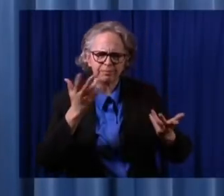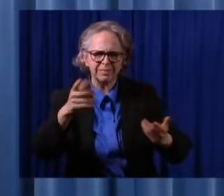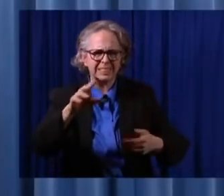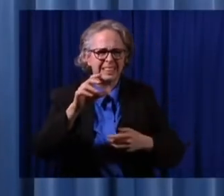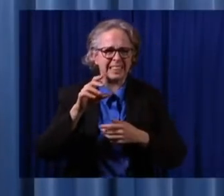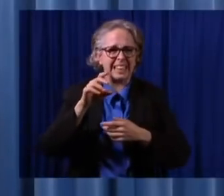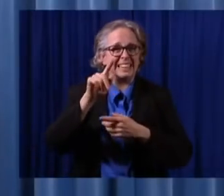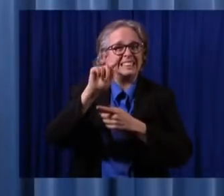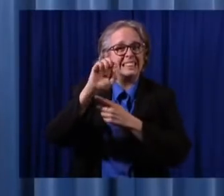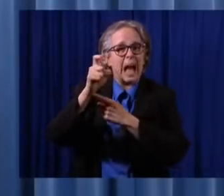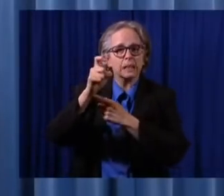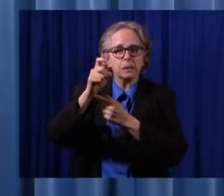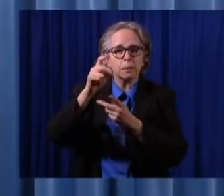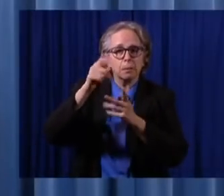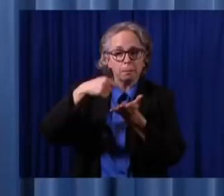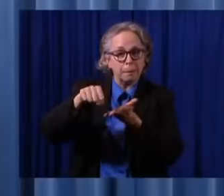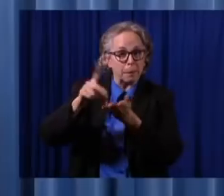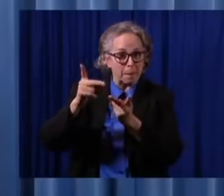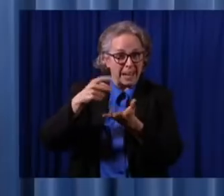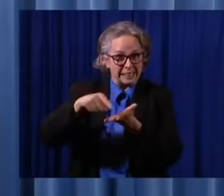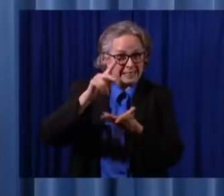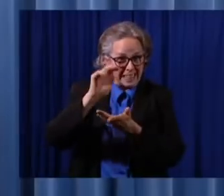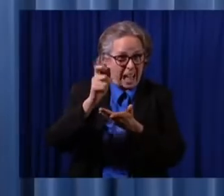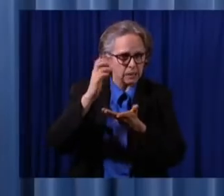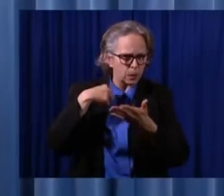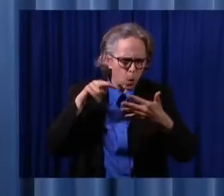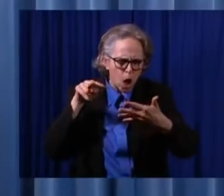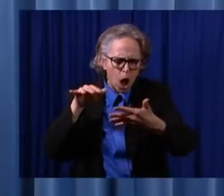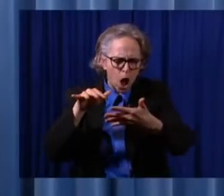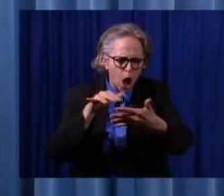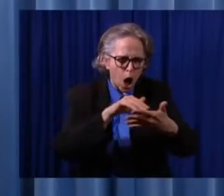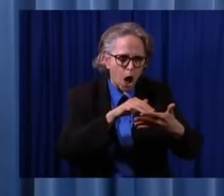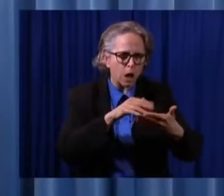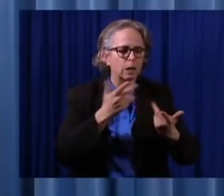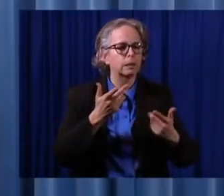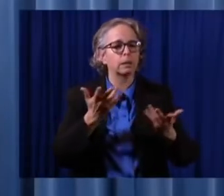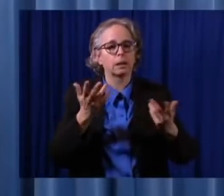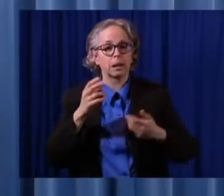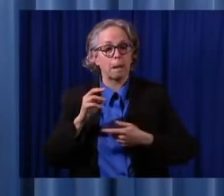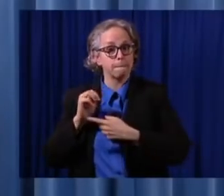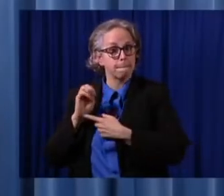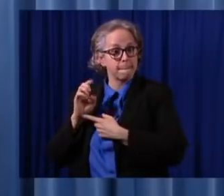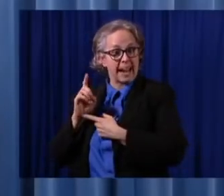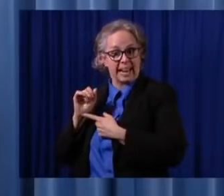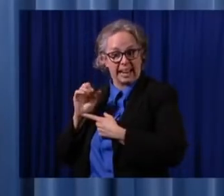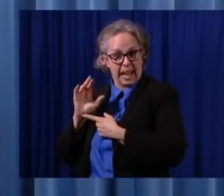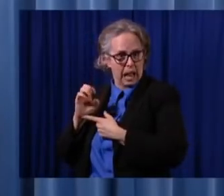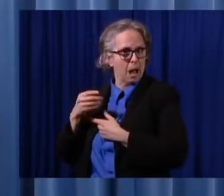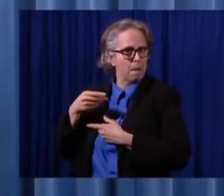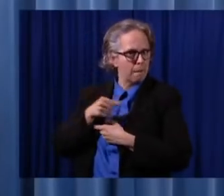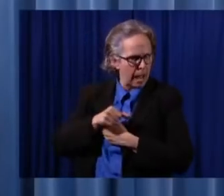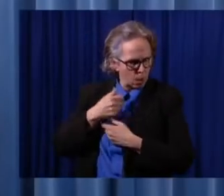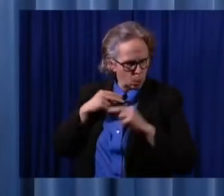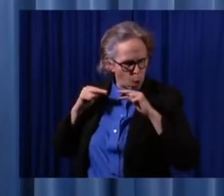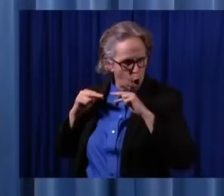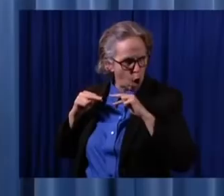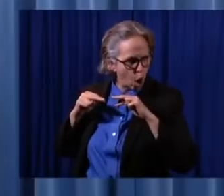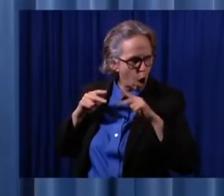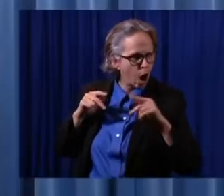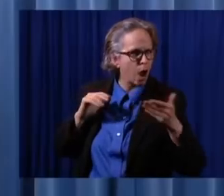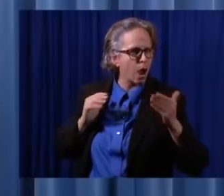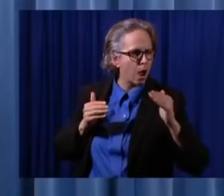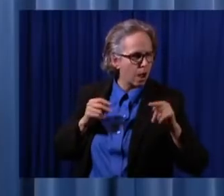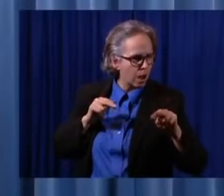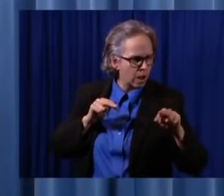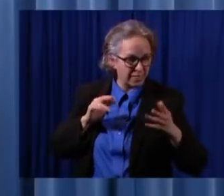that money flowing to those nursing homes through Medicaid, for example, determines certainly to some extent the quality of